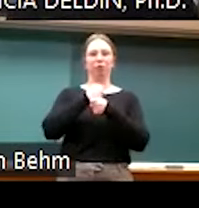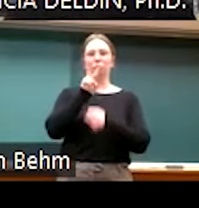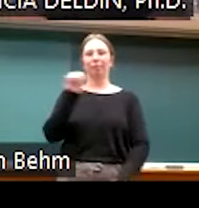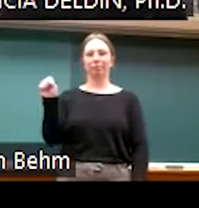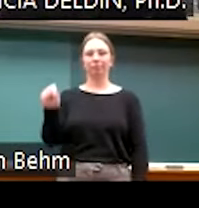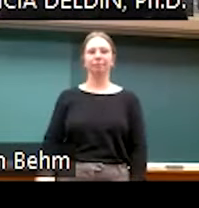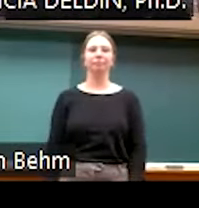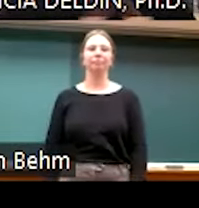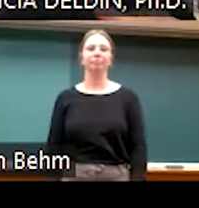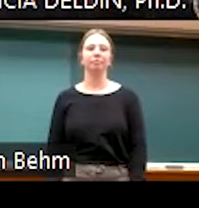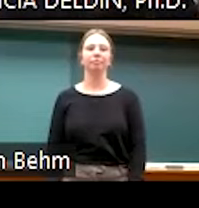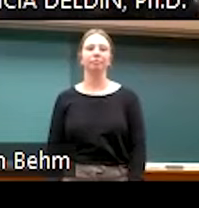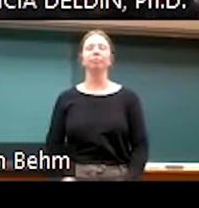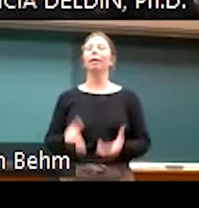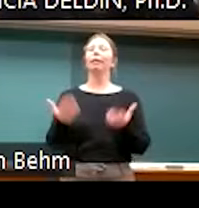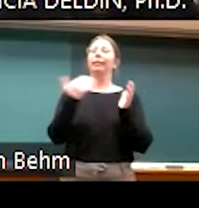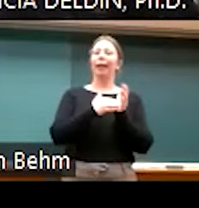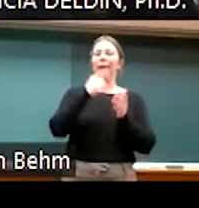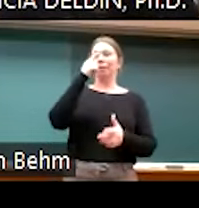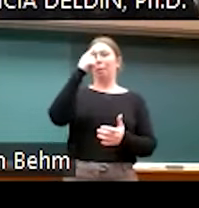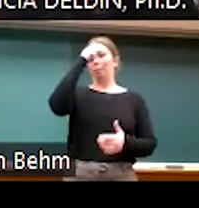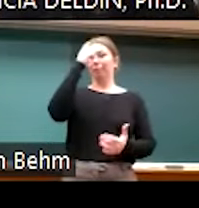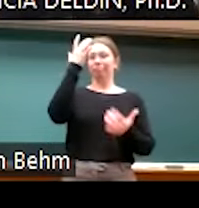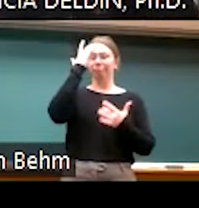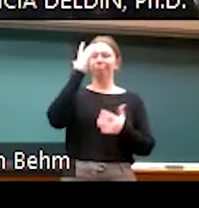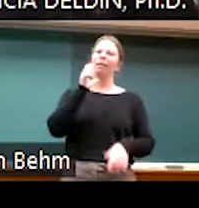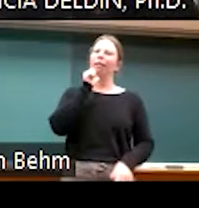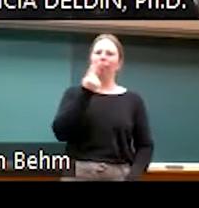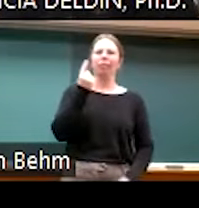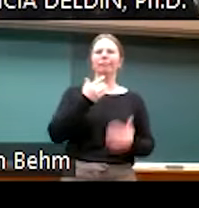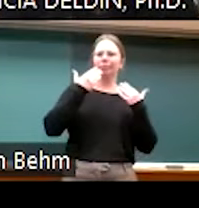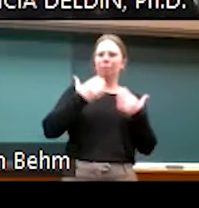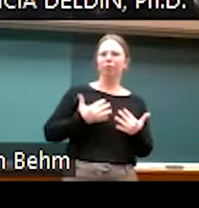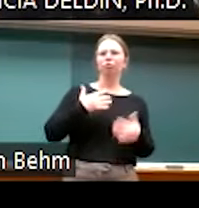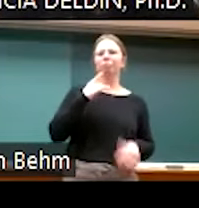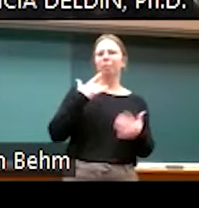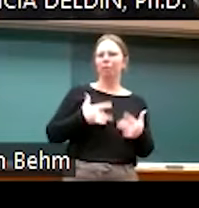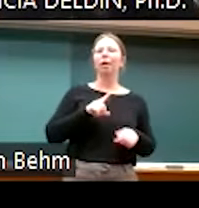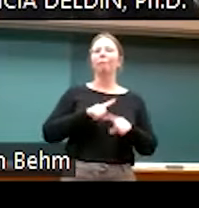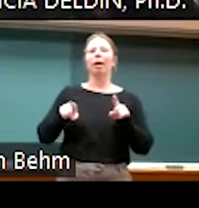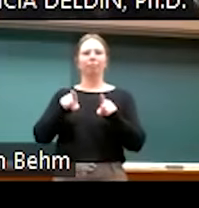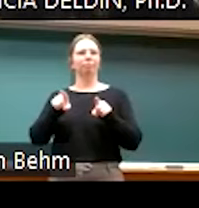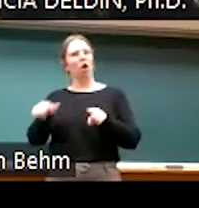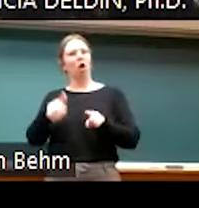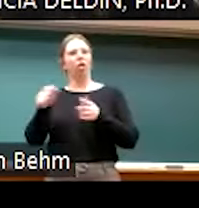And again, it's not just depression, though, of course, it's pretty shocking when you see these statistics that the number